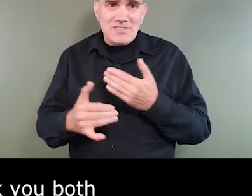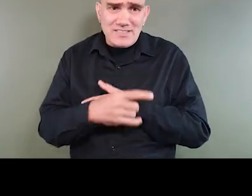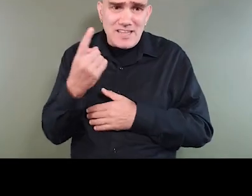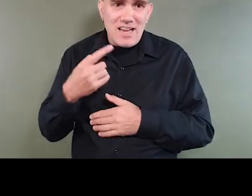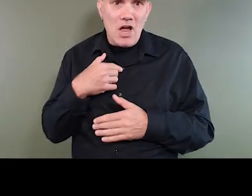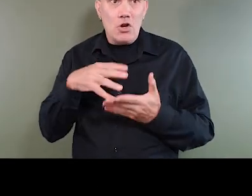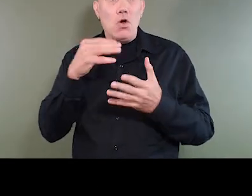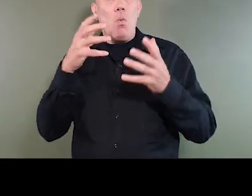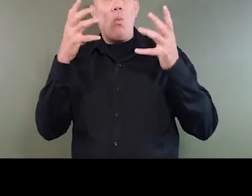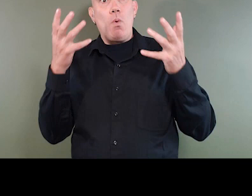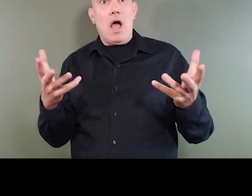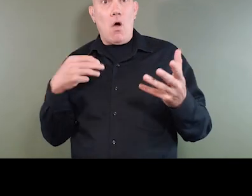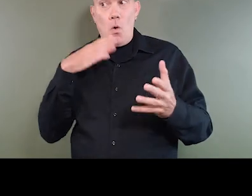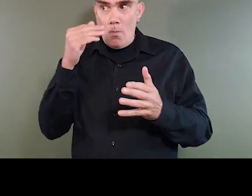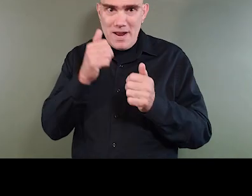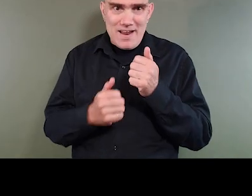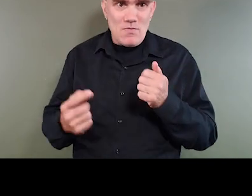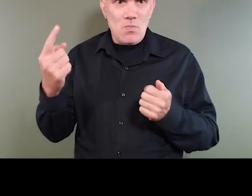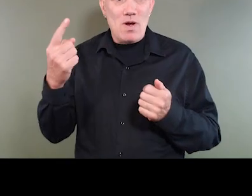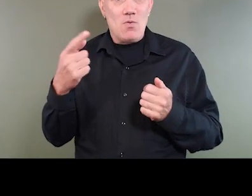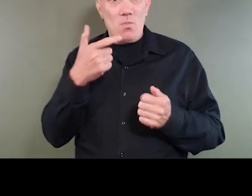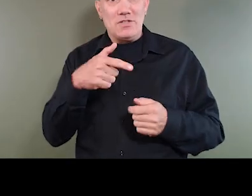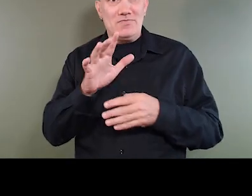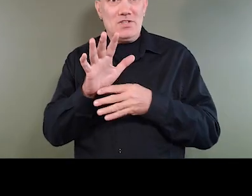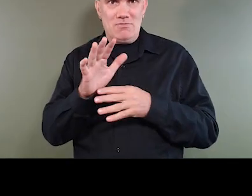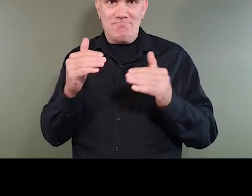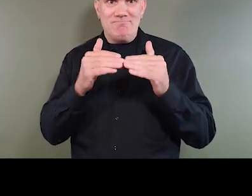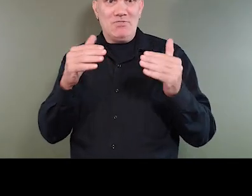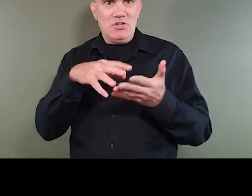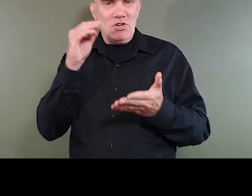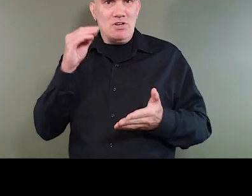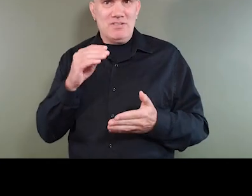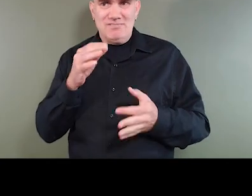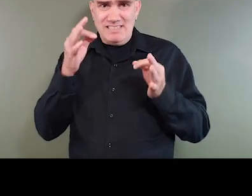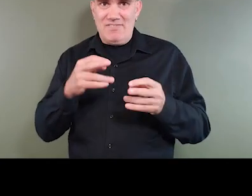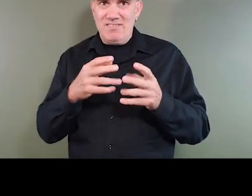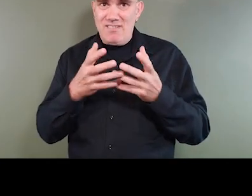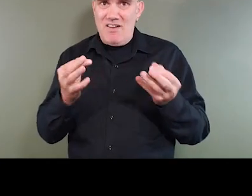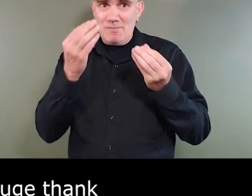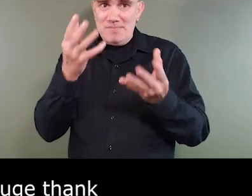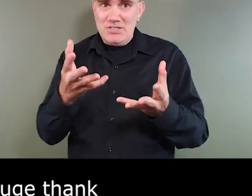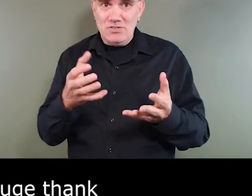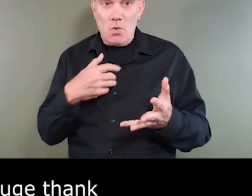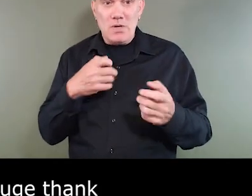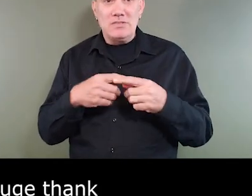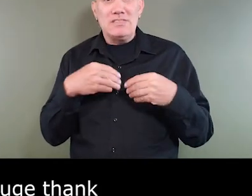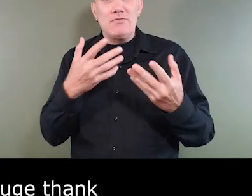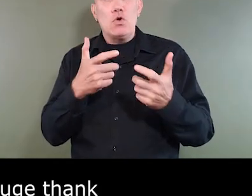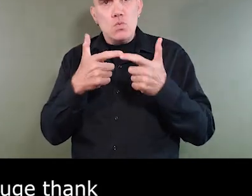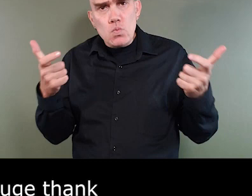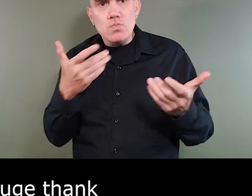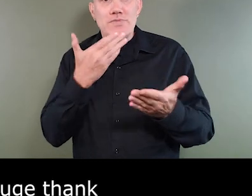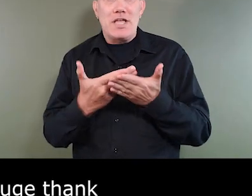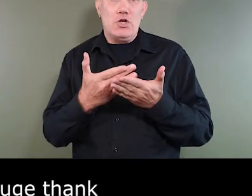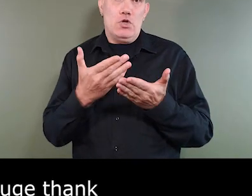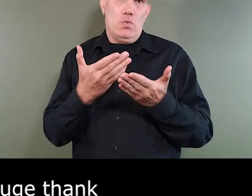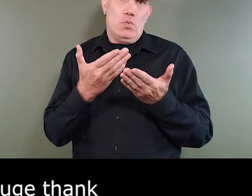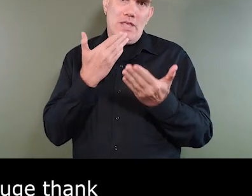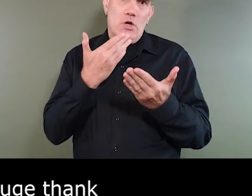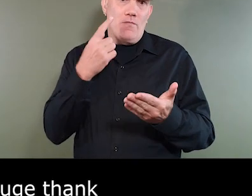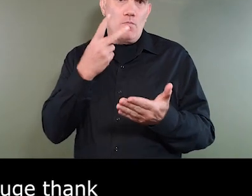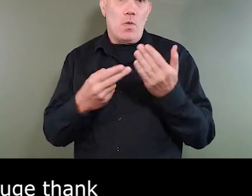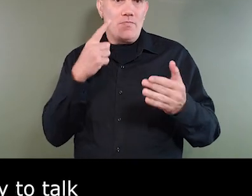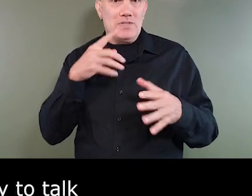here today. I learned a whole lot, and I hope everybody who watches this video does as well. It's definitely very informative. So I just want to give a huge thank you to both of